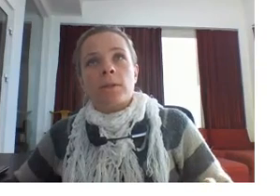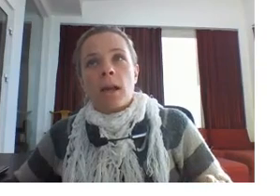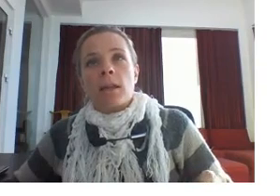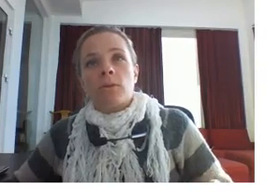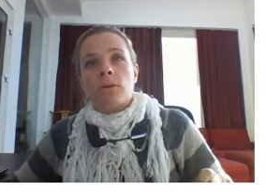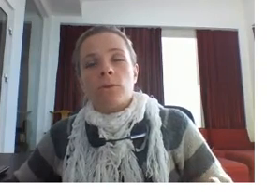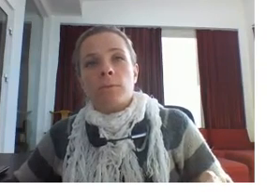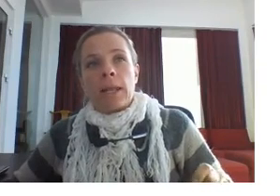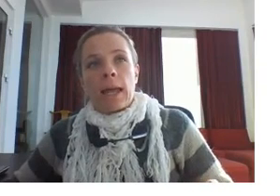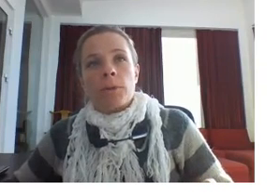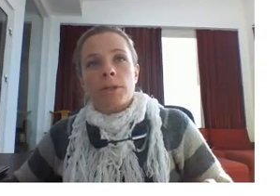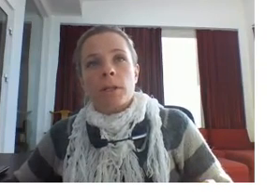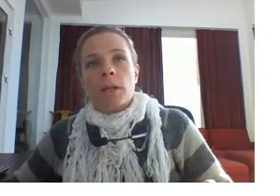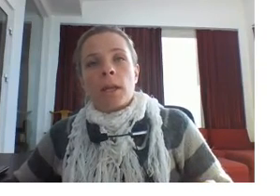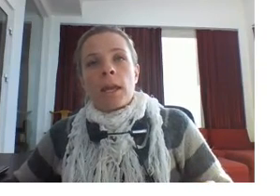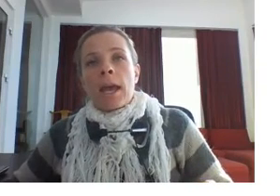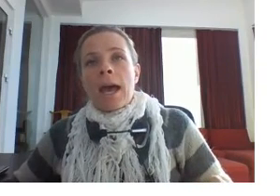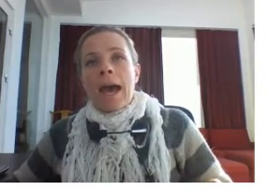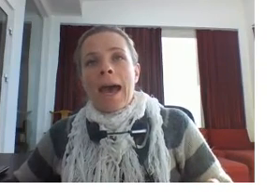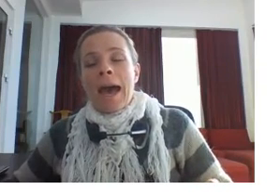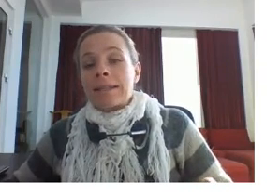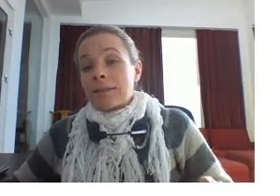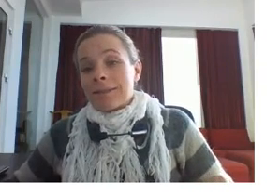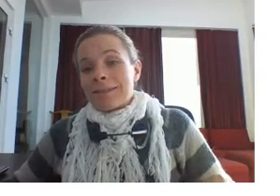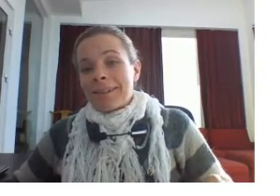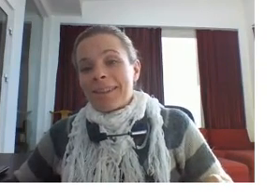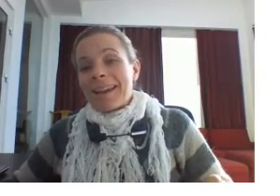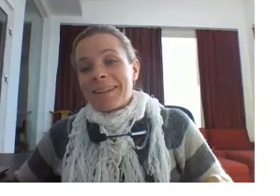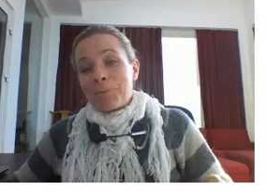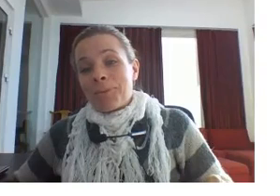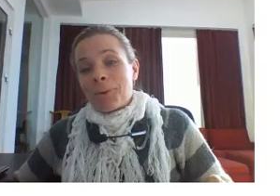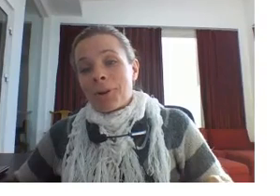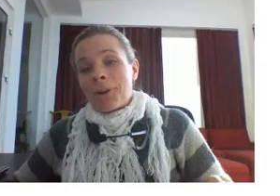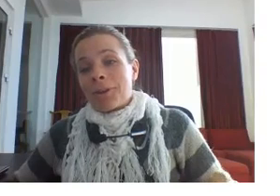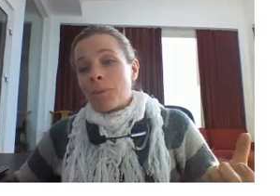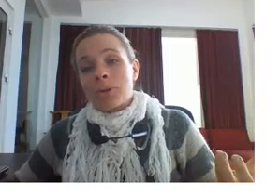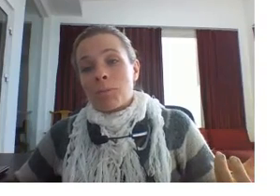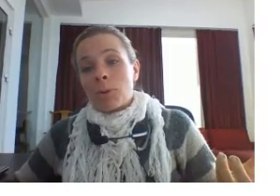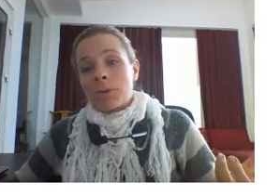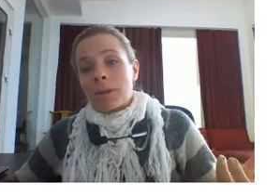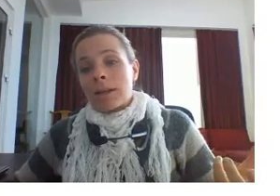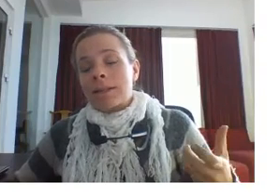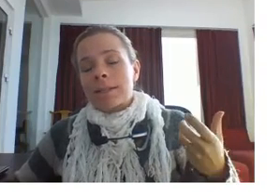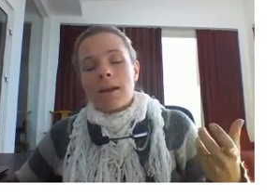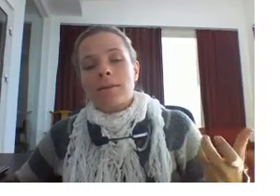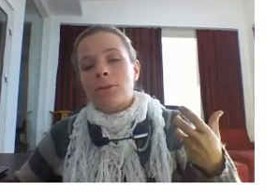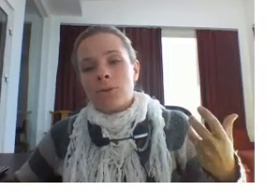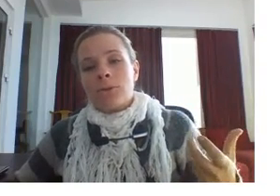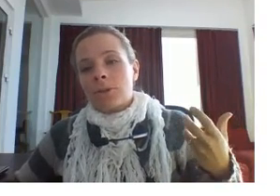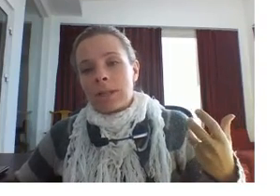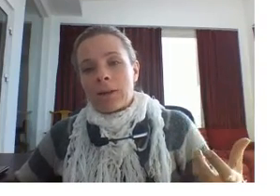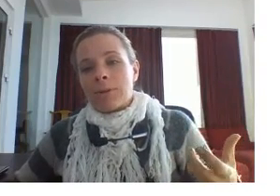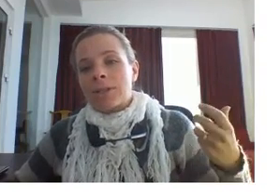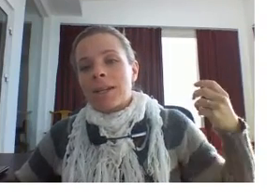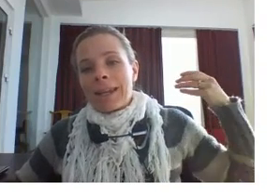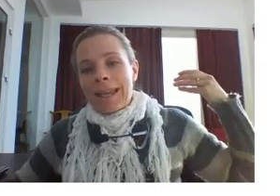situations I could use my language? And like said before the most important thing start to